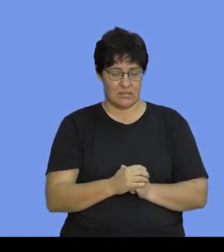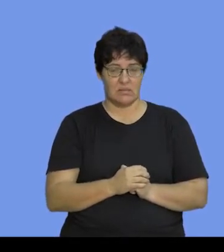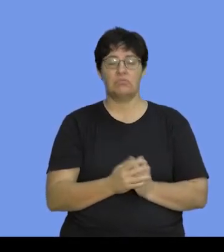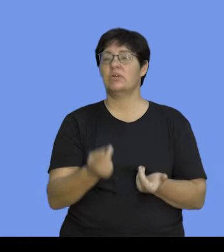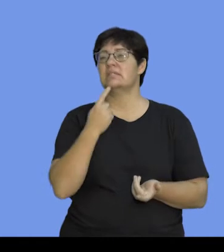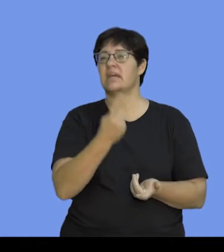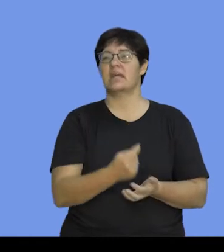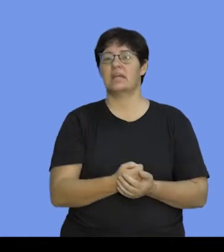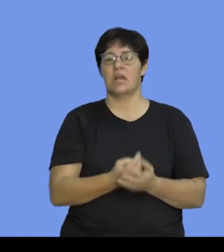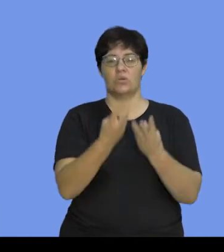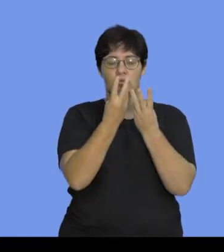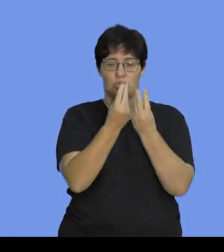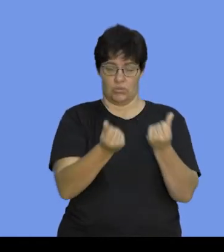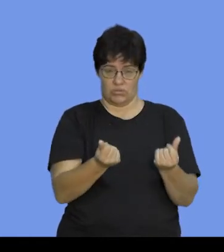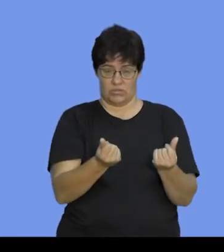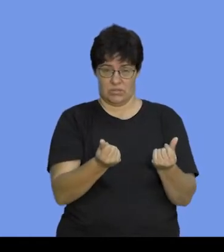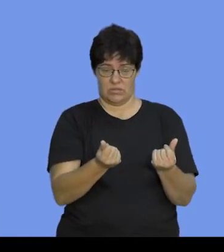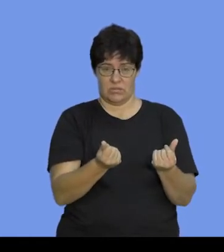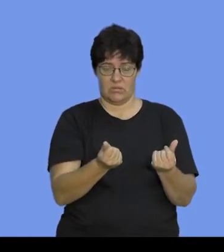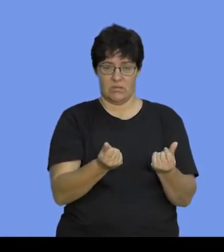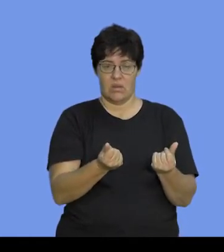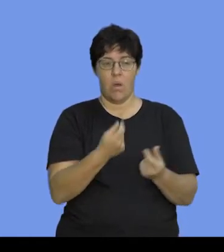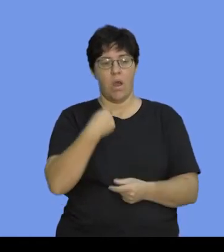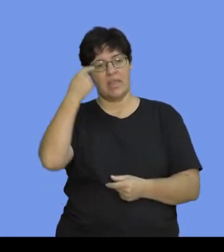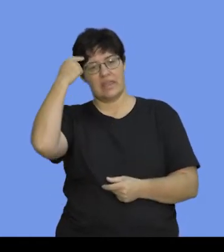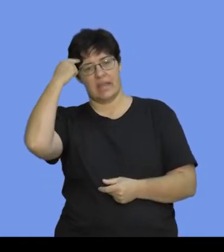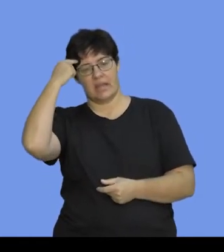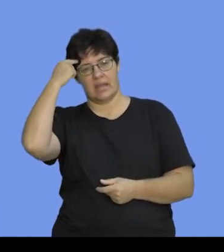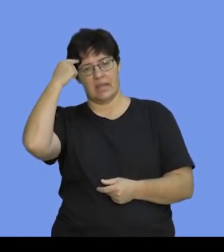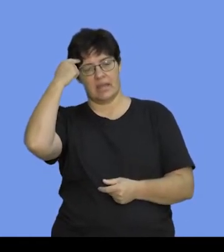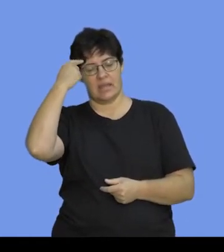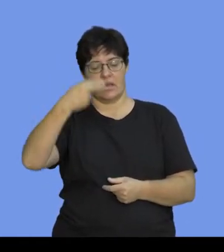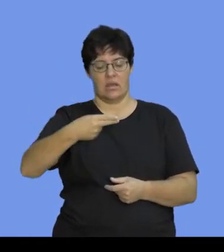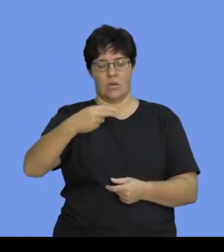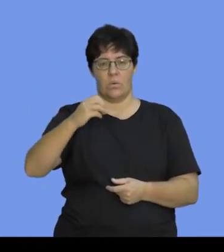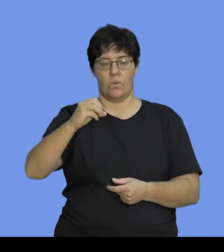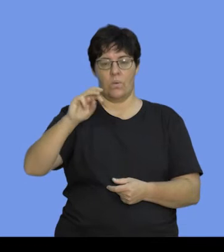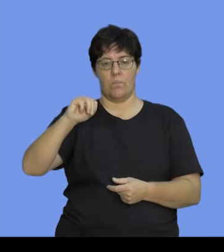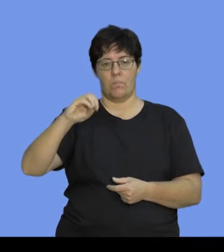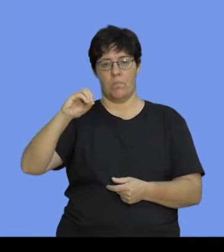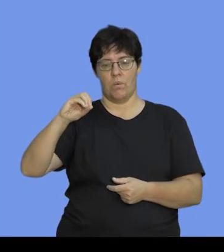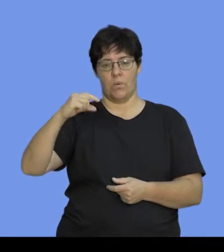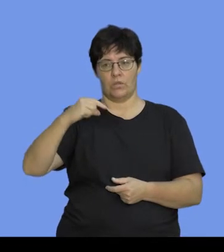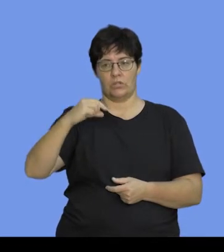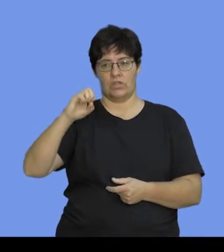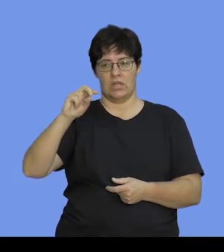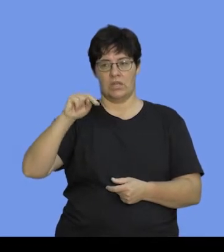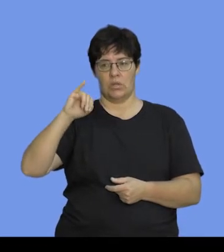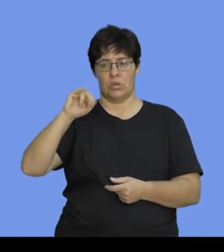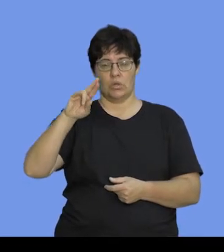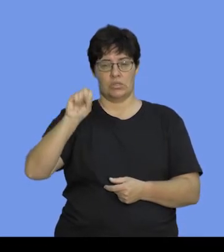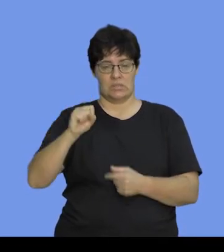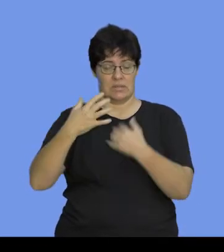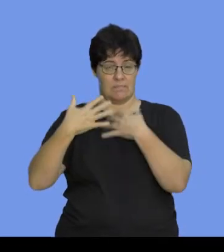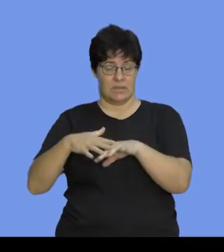talk of a solution, we immediately want to think of a homogeneous mixture. So if a substance is